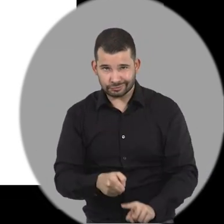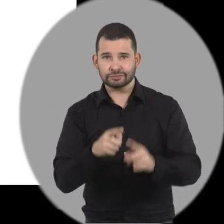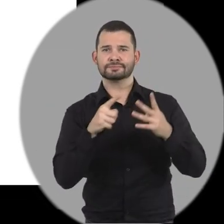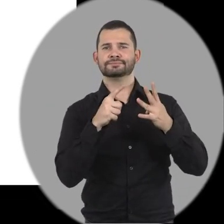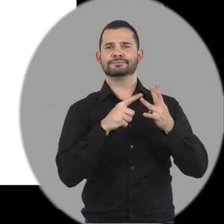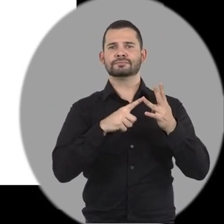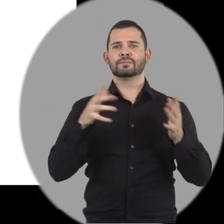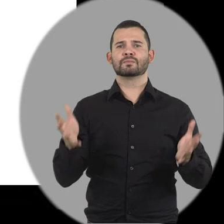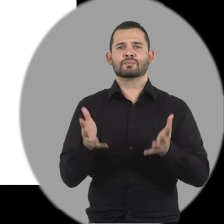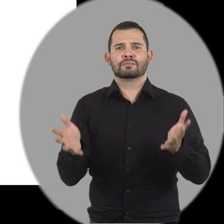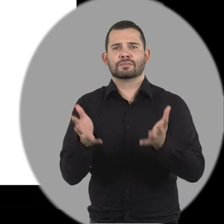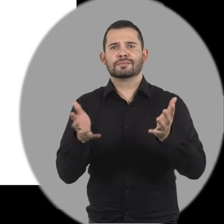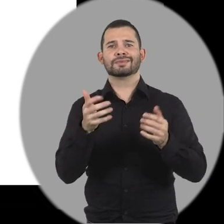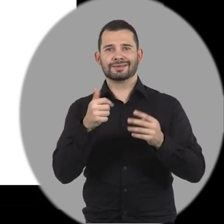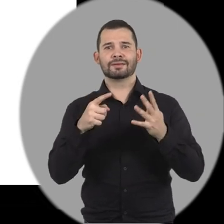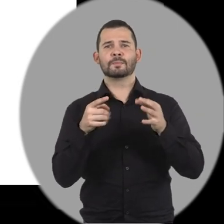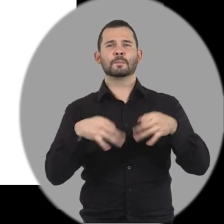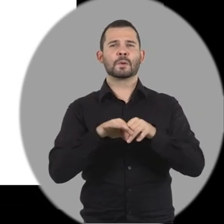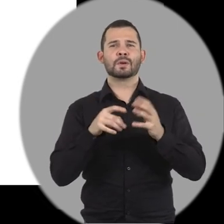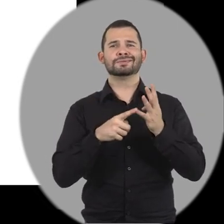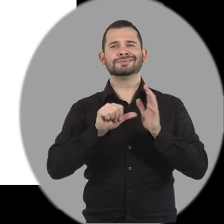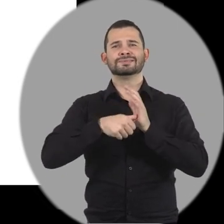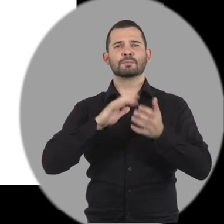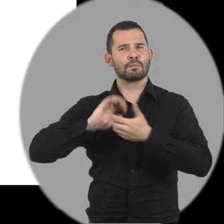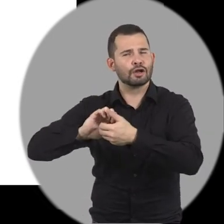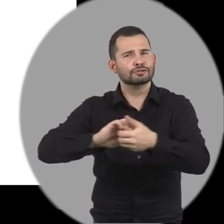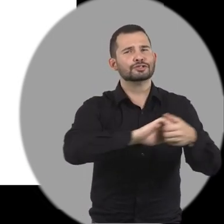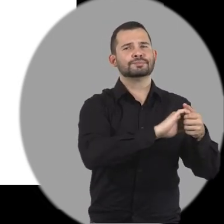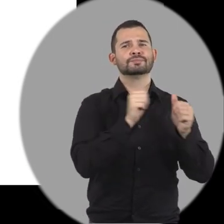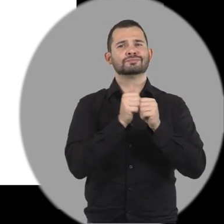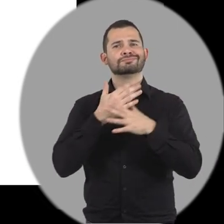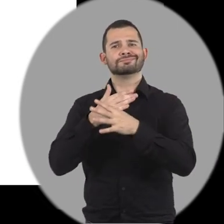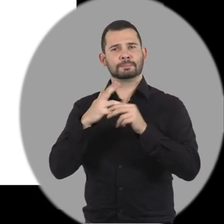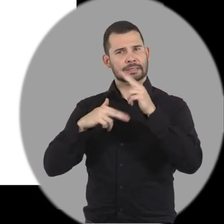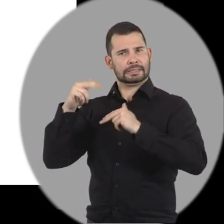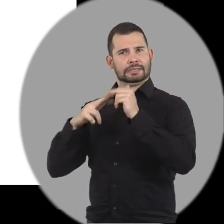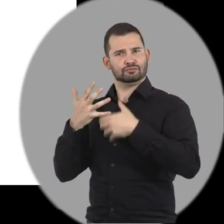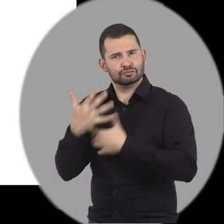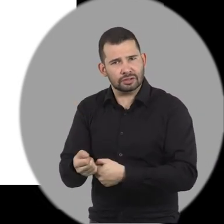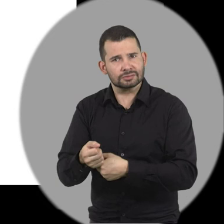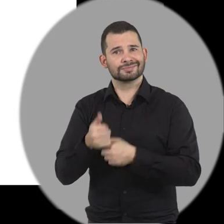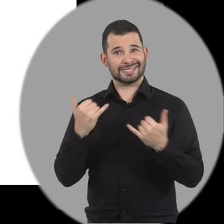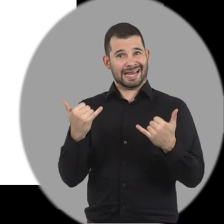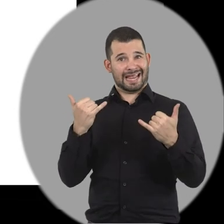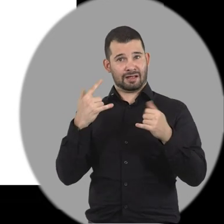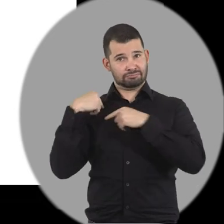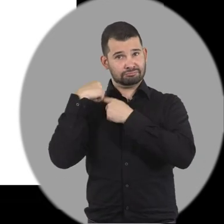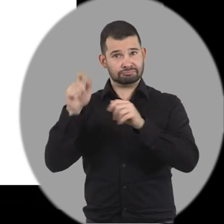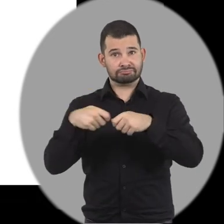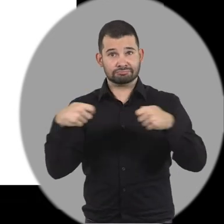full accountability, and most importantly, our partnerships, relationships, and building trust. This marks the end of our